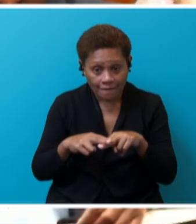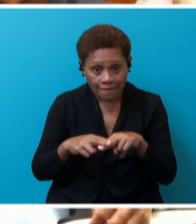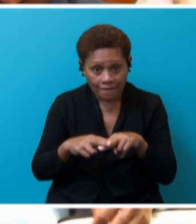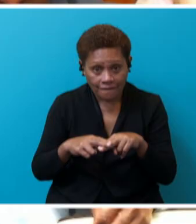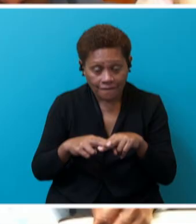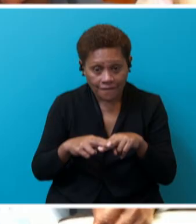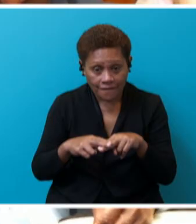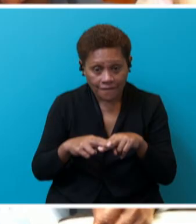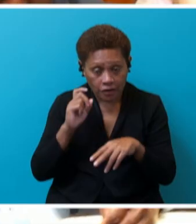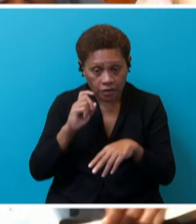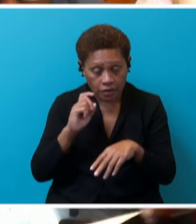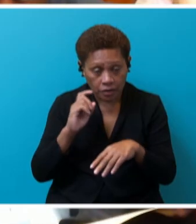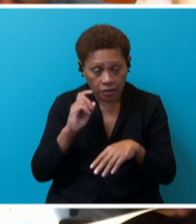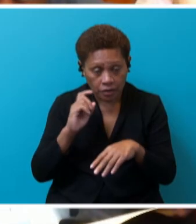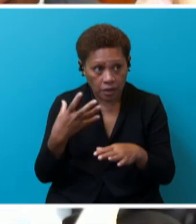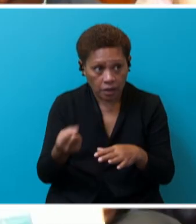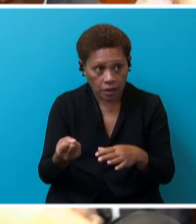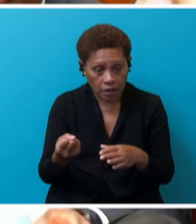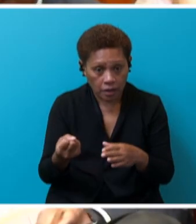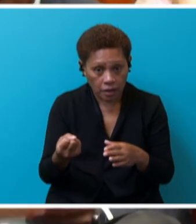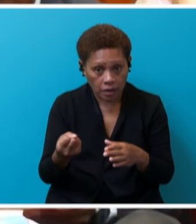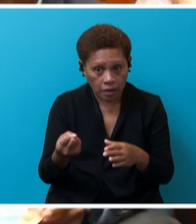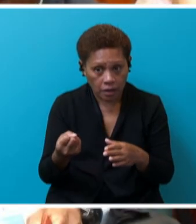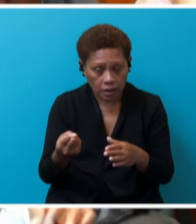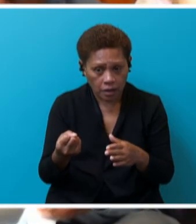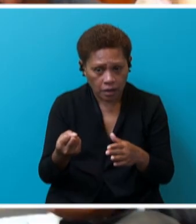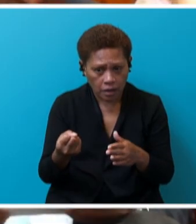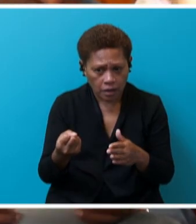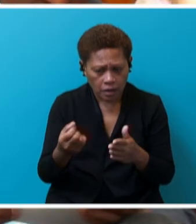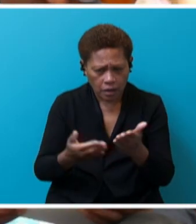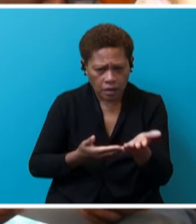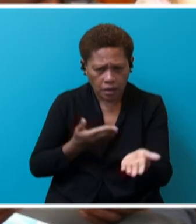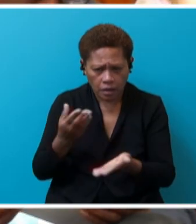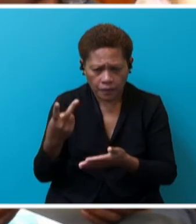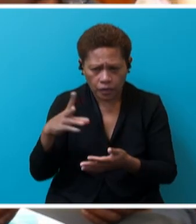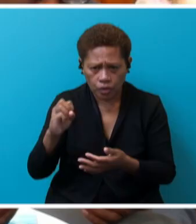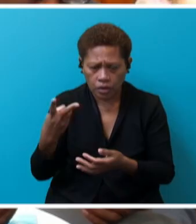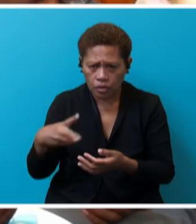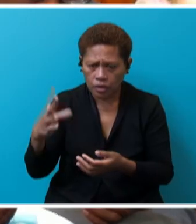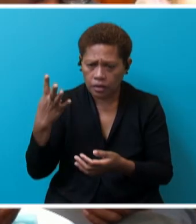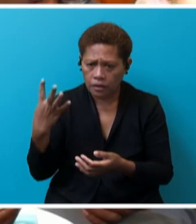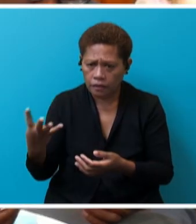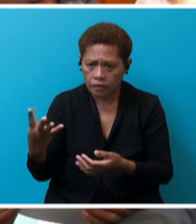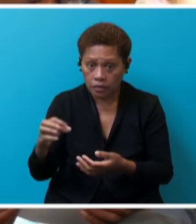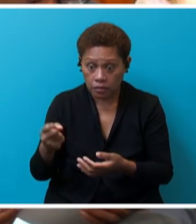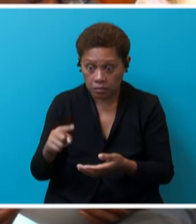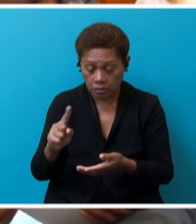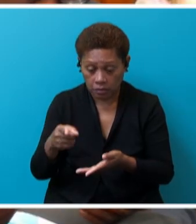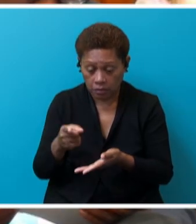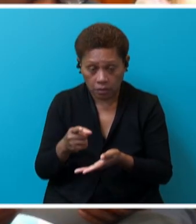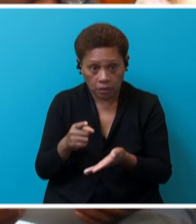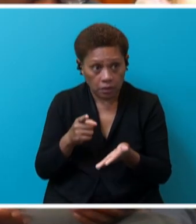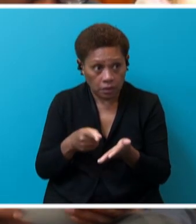Smart Utility Recognition Award 2024. This honor reflects WEF's continuous integration